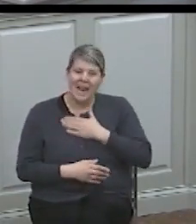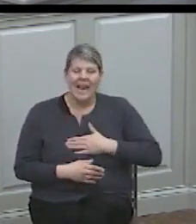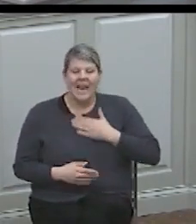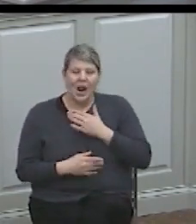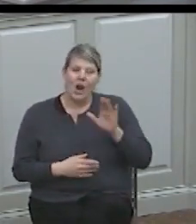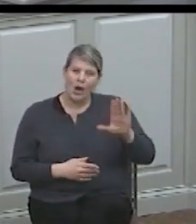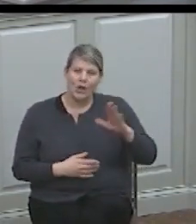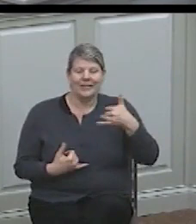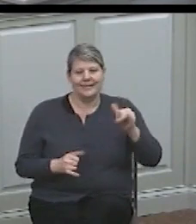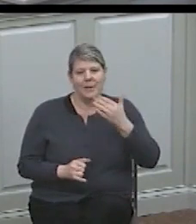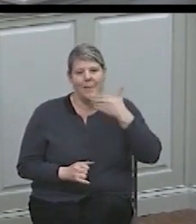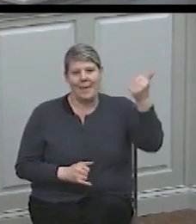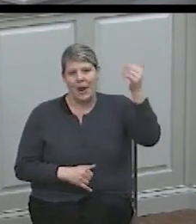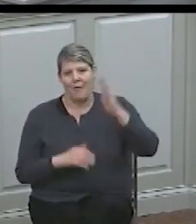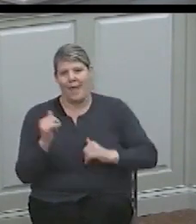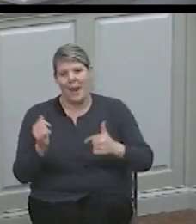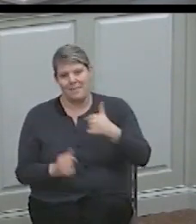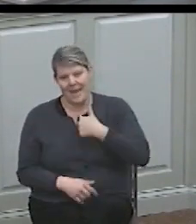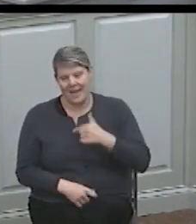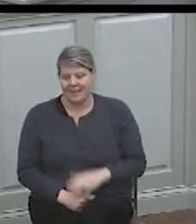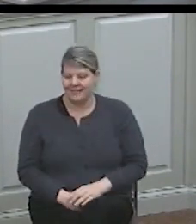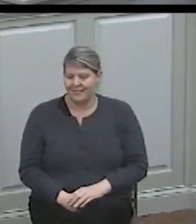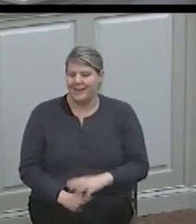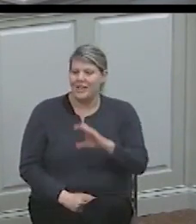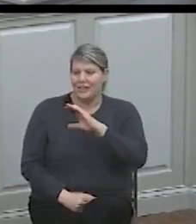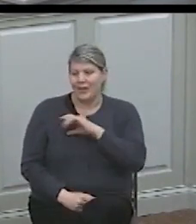Yes. But then yeah. So are you compared to her.